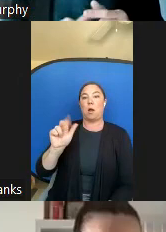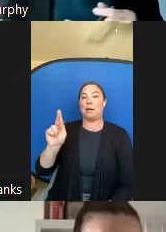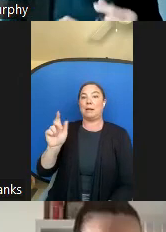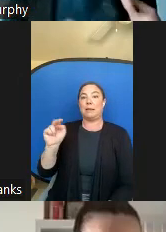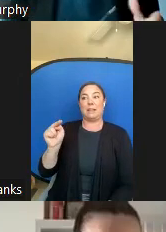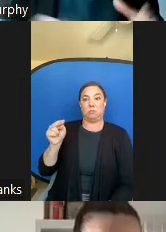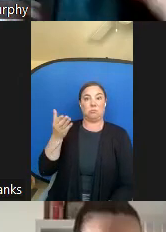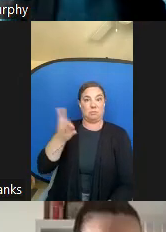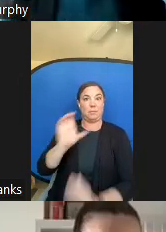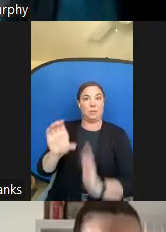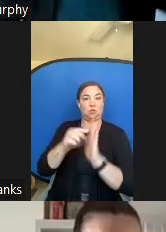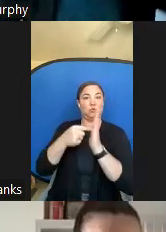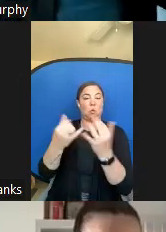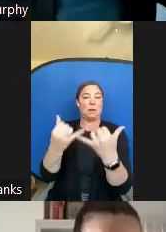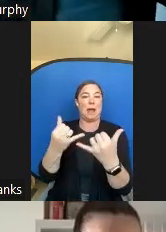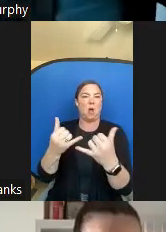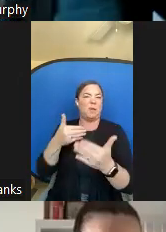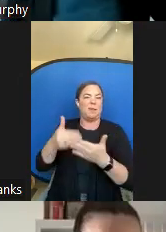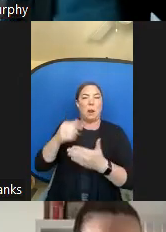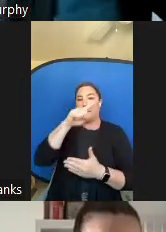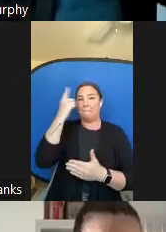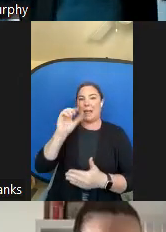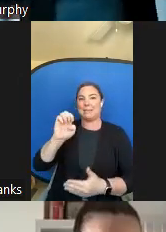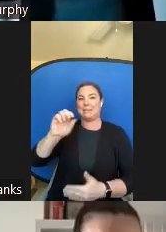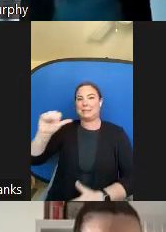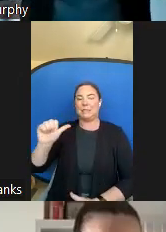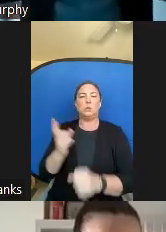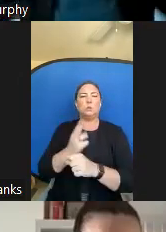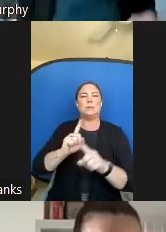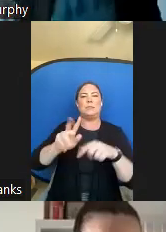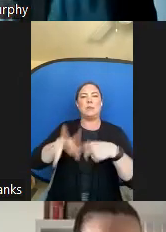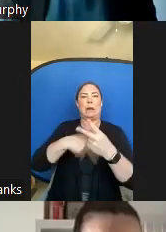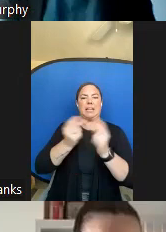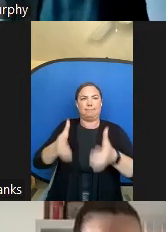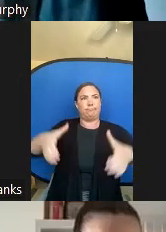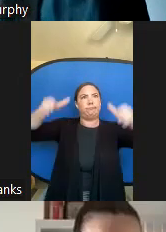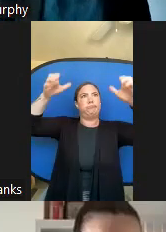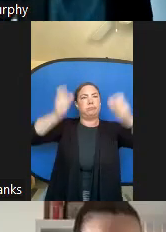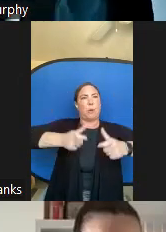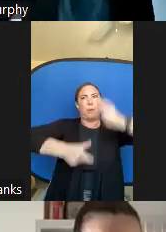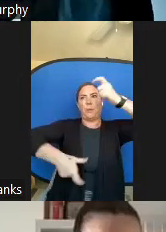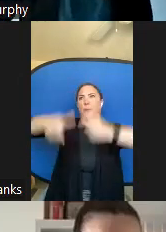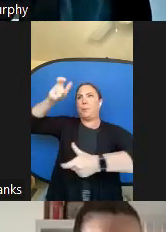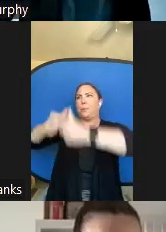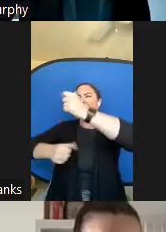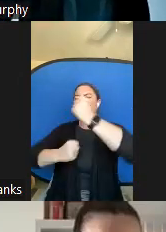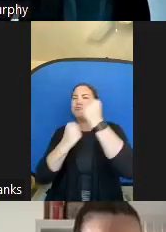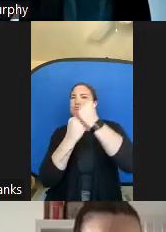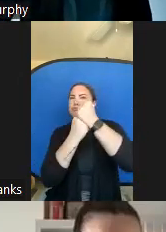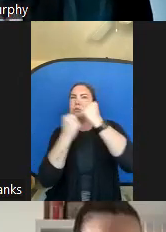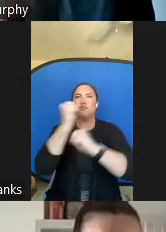Sea. These use ceramic tubular pipes as a sort of skeleton structure to support the upper firing